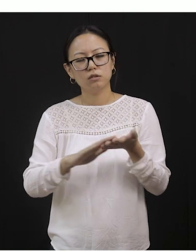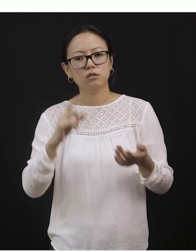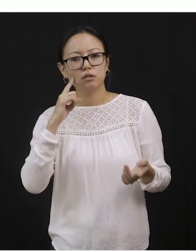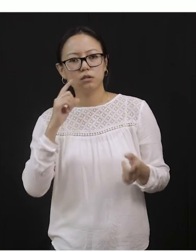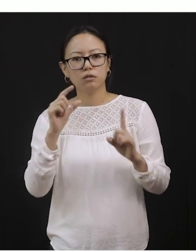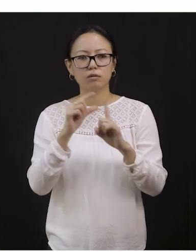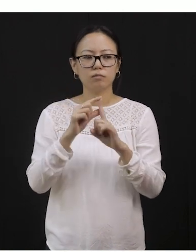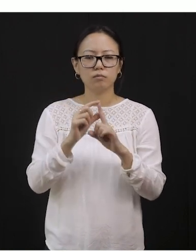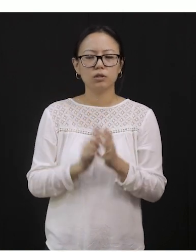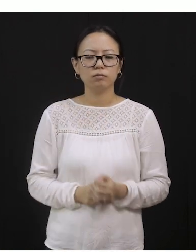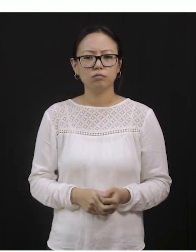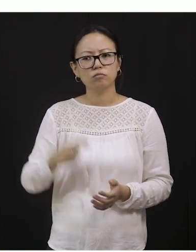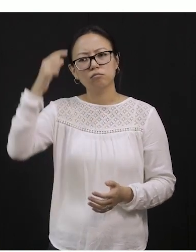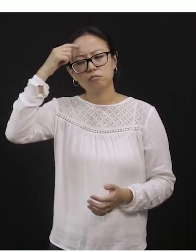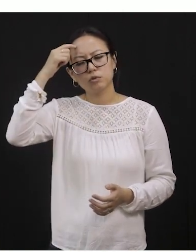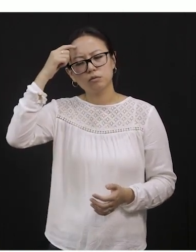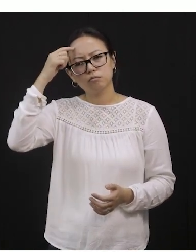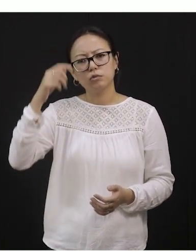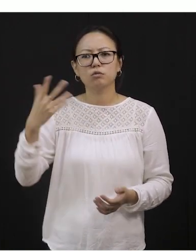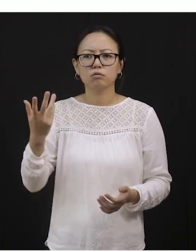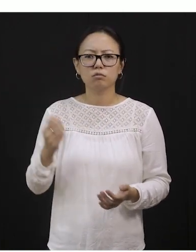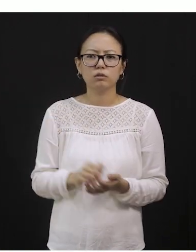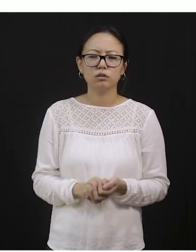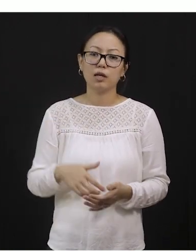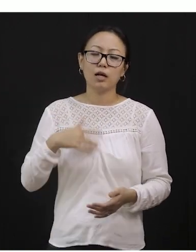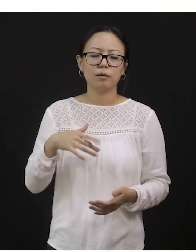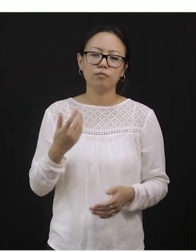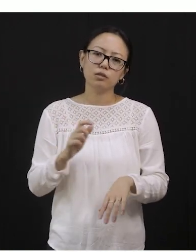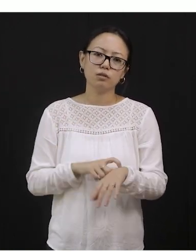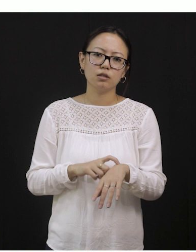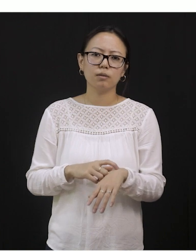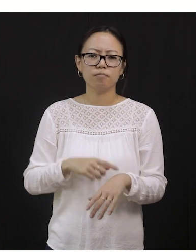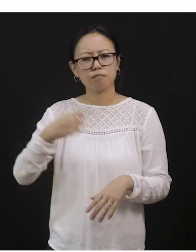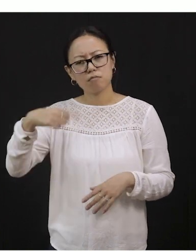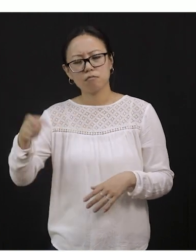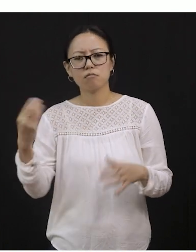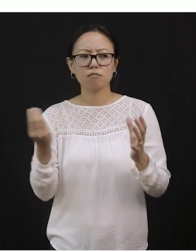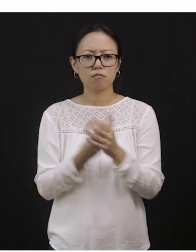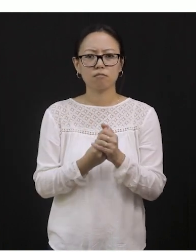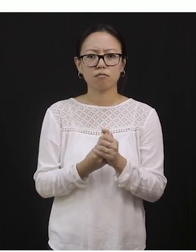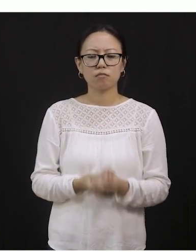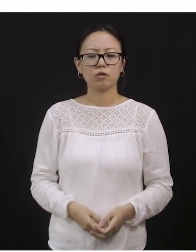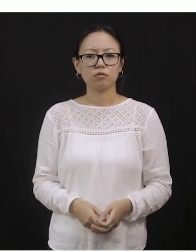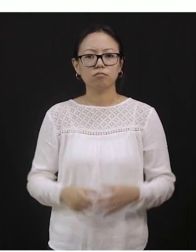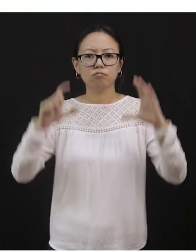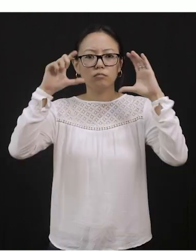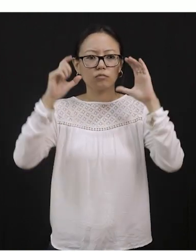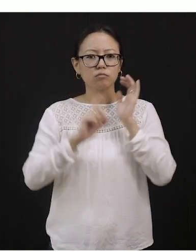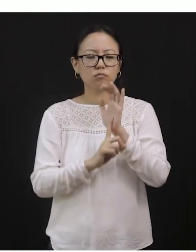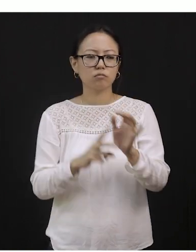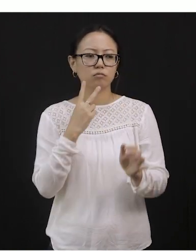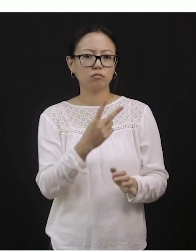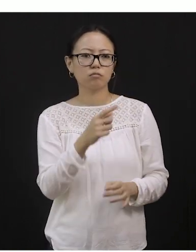right. Okay. Now this is another cartoon character. Again, my